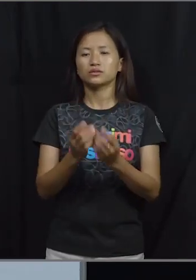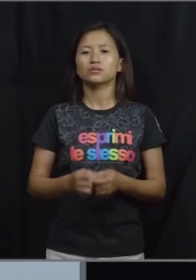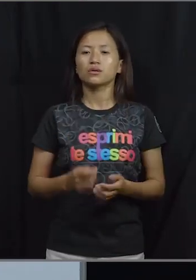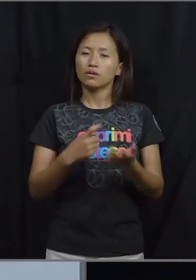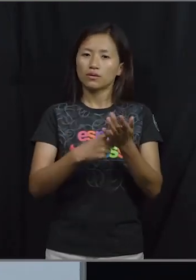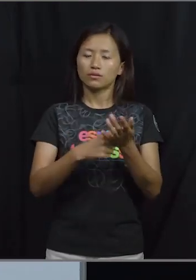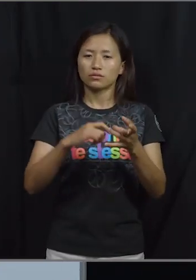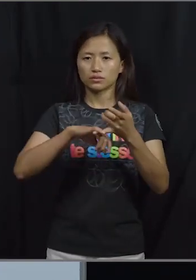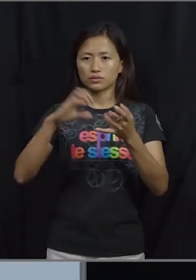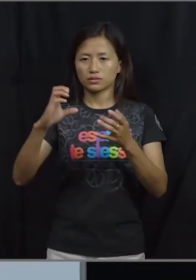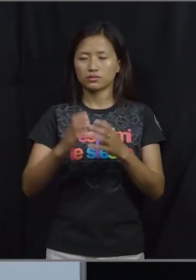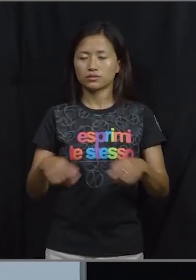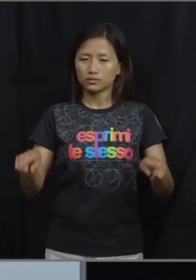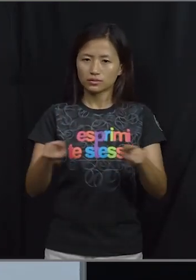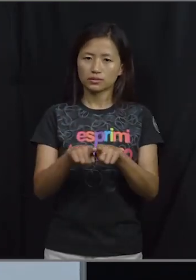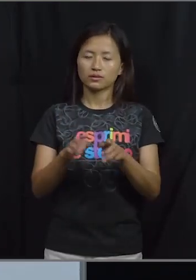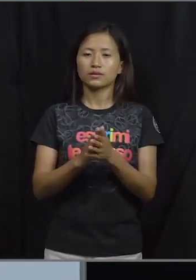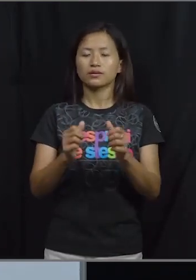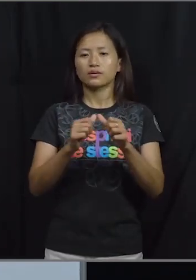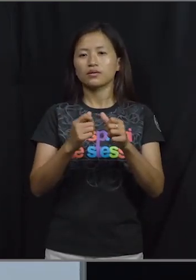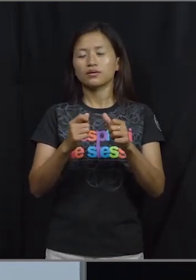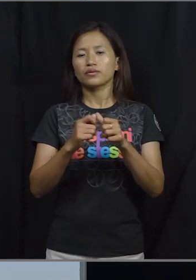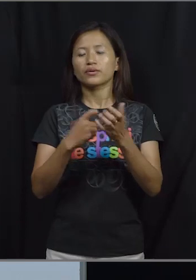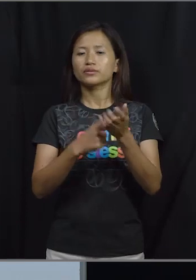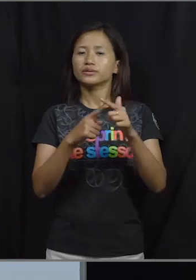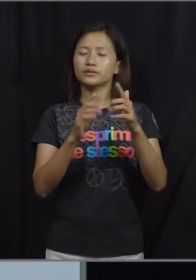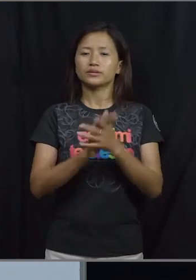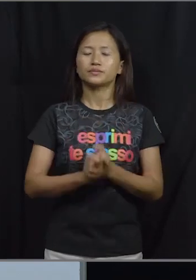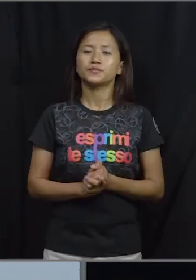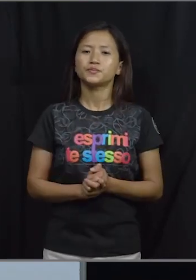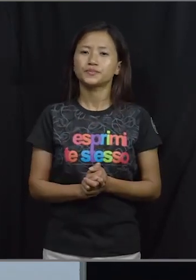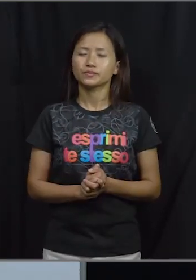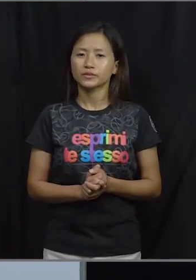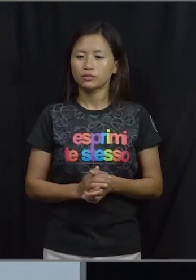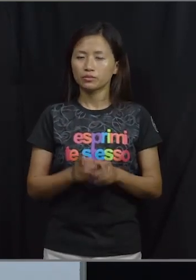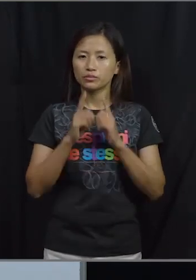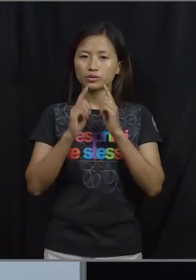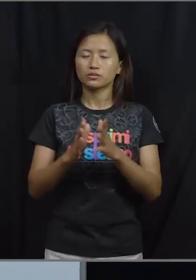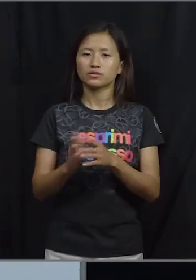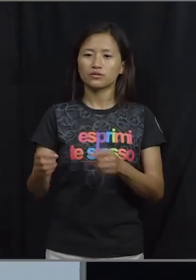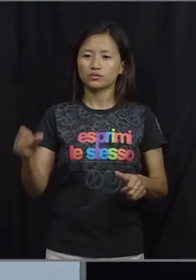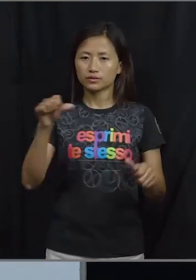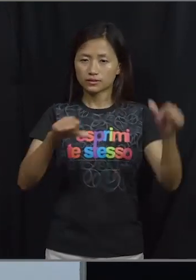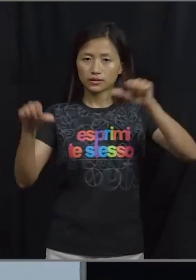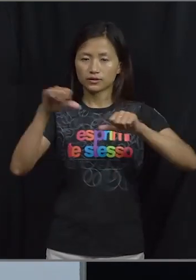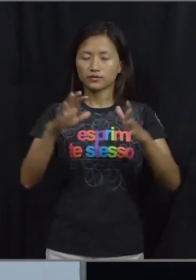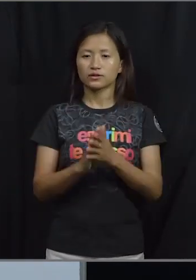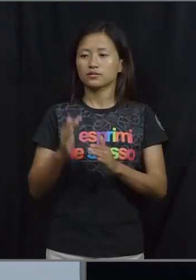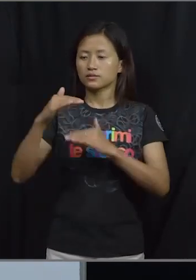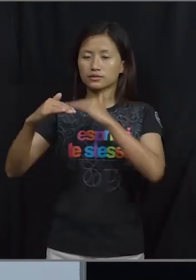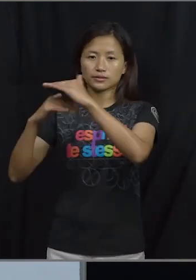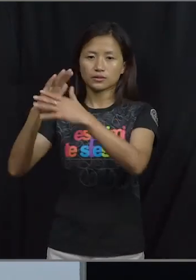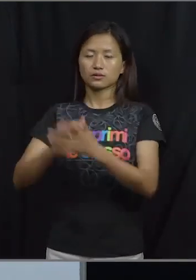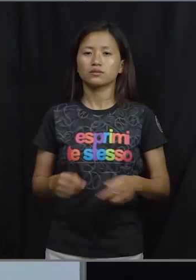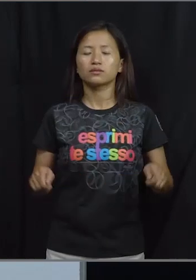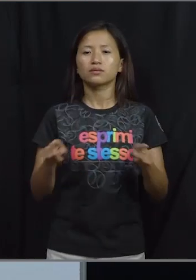both a science and an art. Science because they follow scientific steps, and then art because it is to do